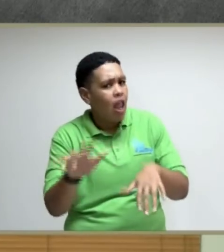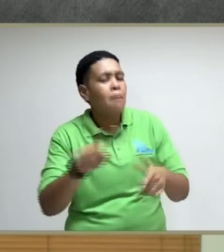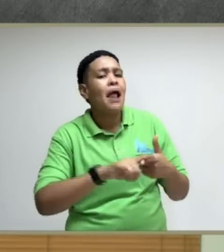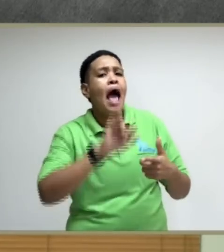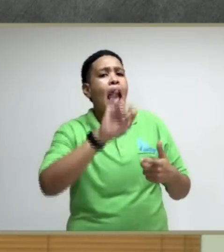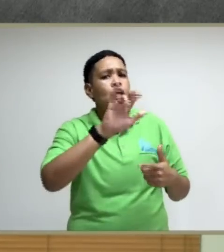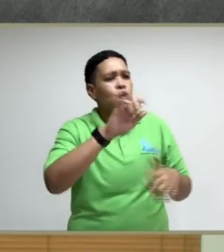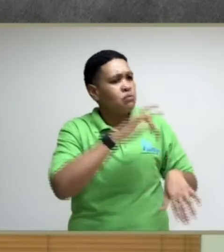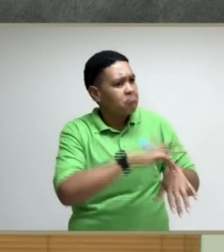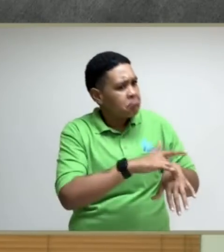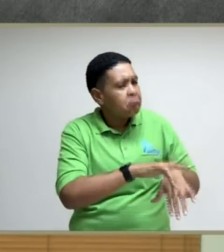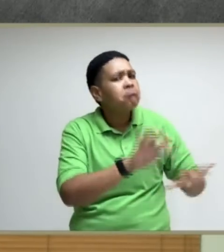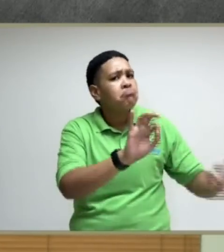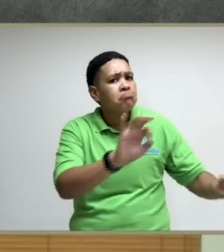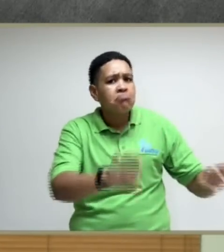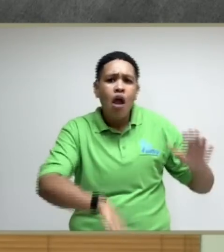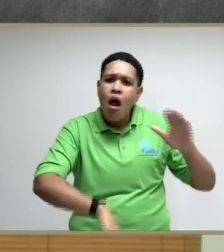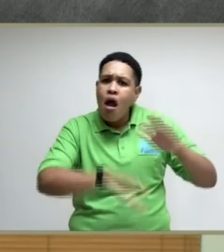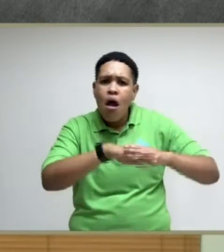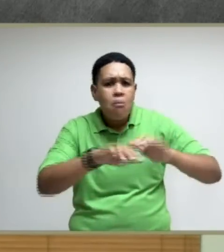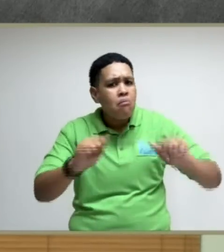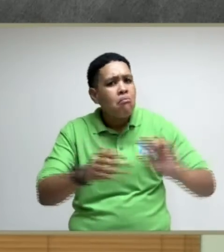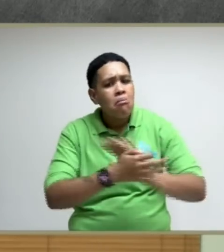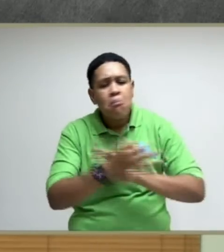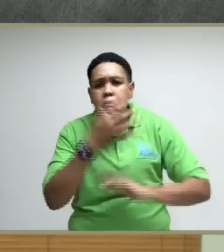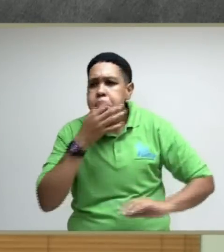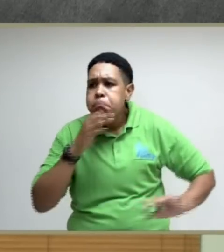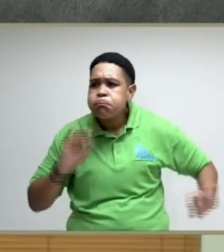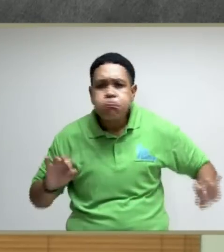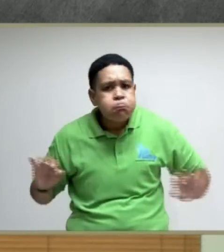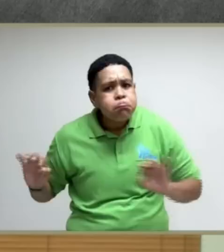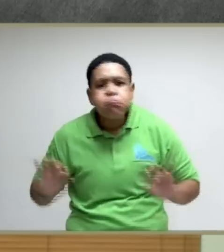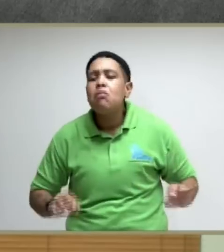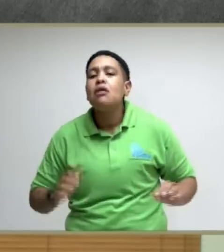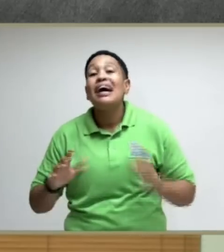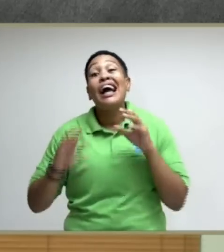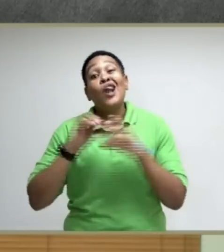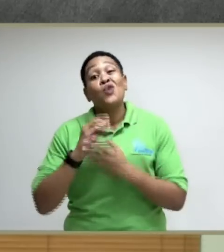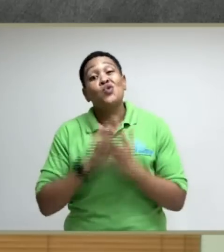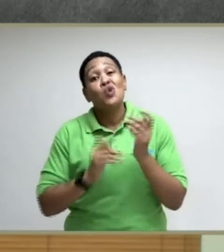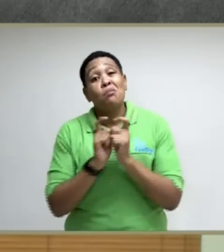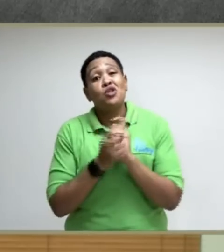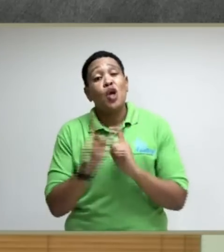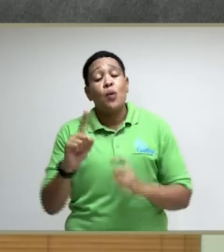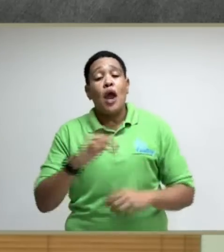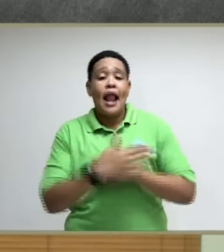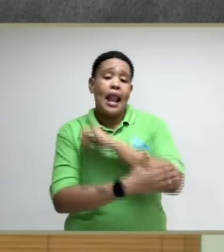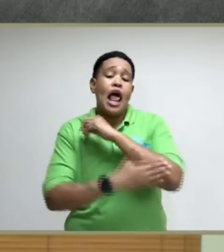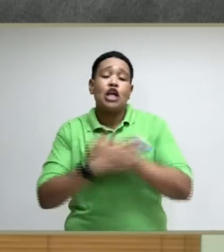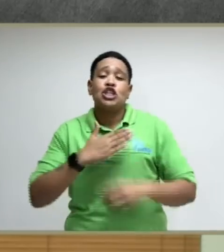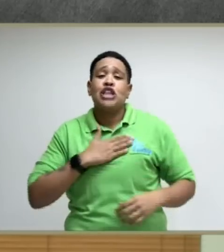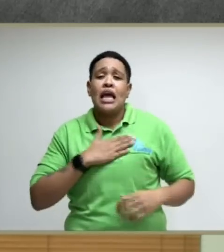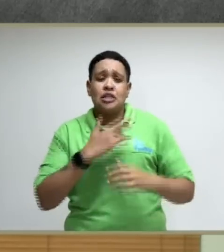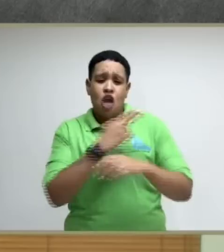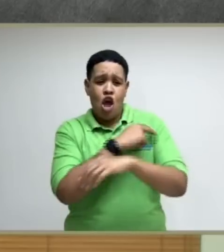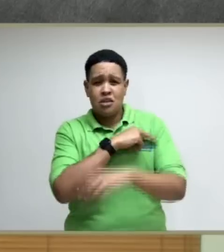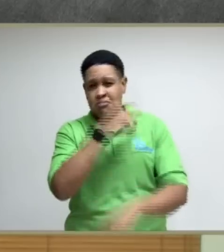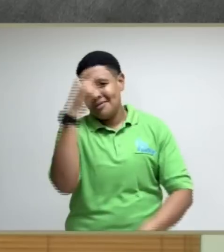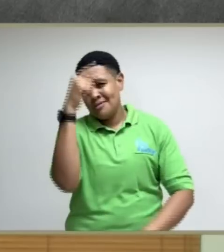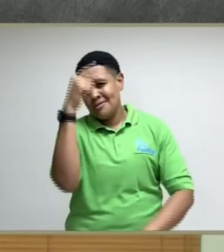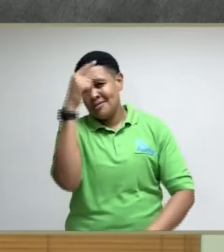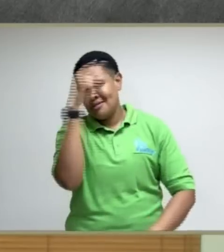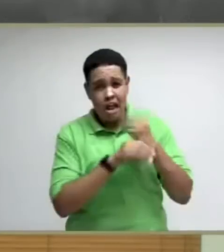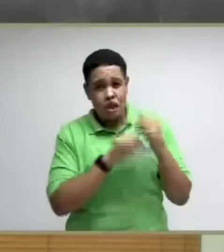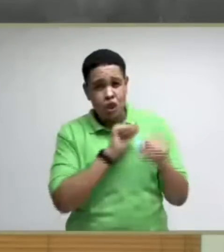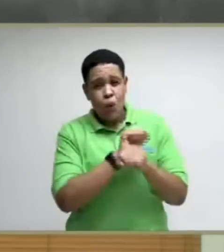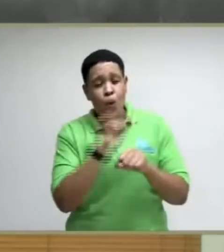capacity. And this included some changes that we needed to make at National Chest Hospital, putting in some additional works